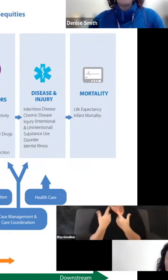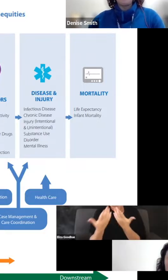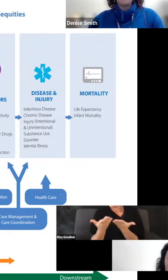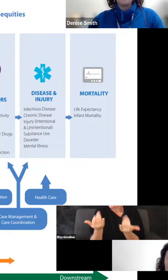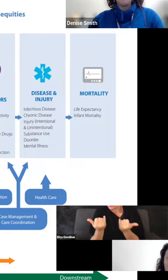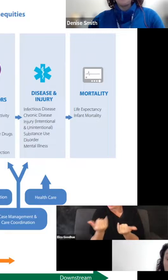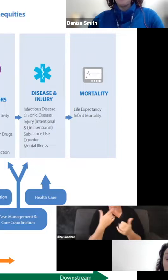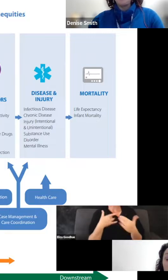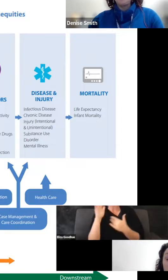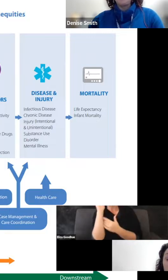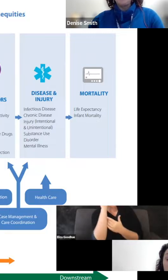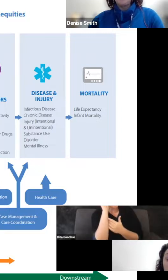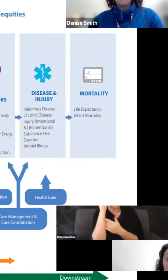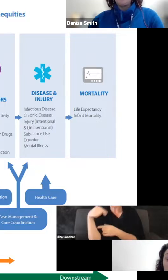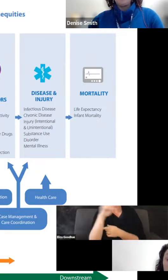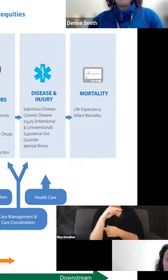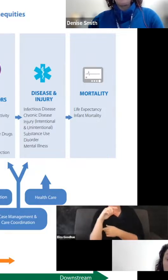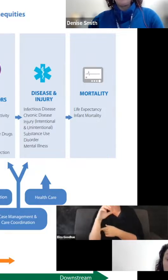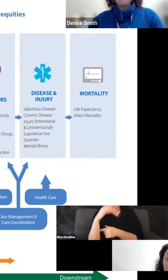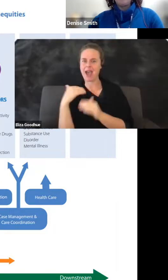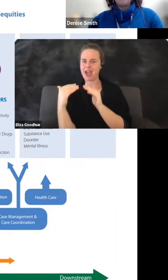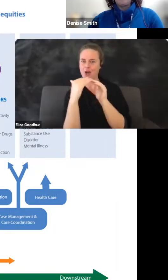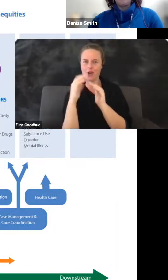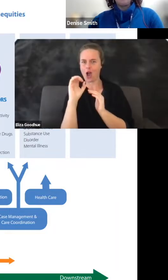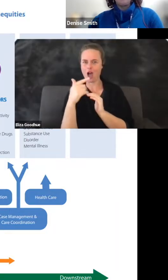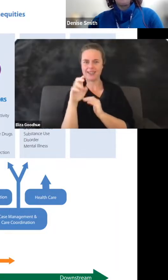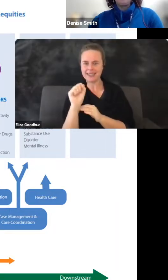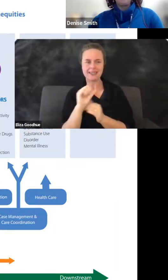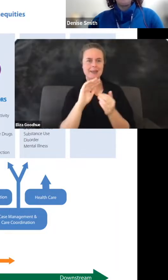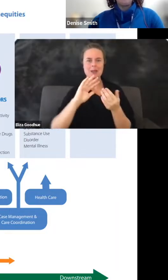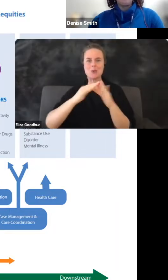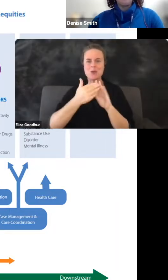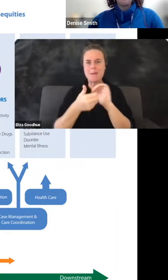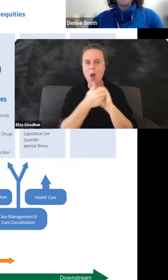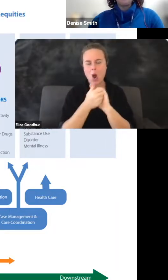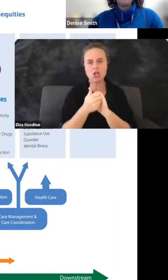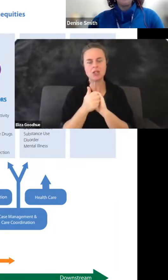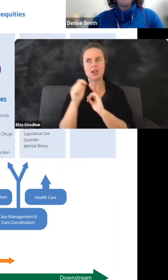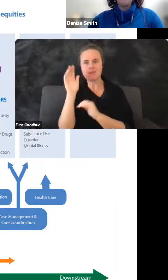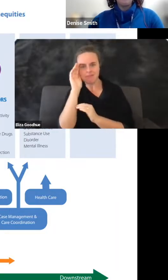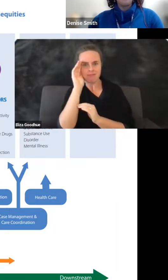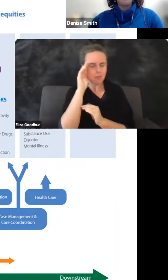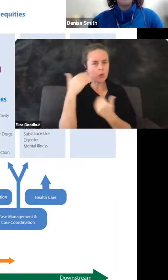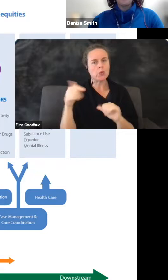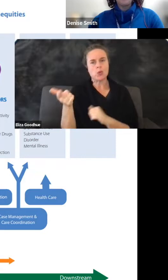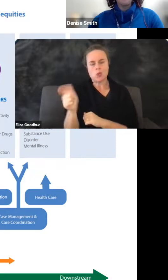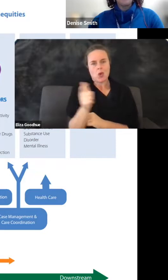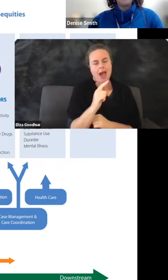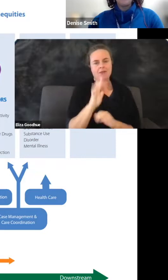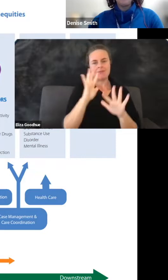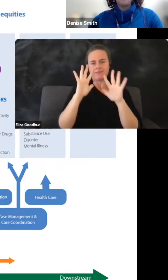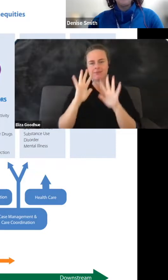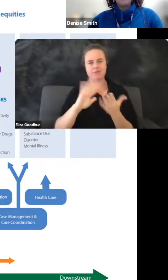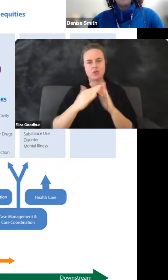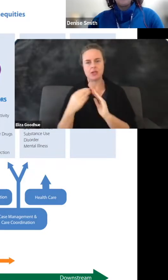colleagues, but also community partners. And I'm excited that we just have so many incredible community members and partners at